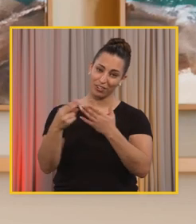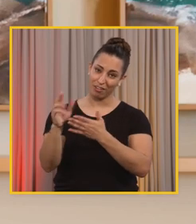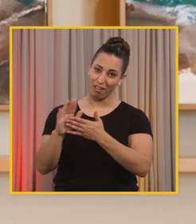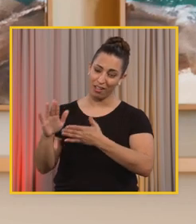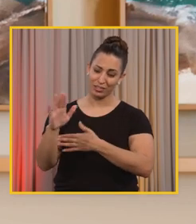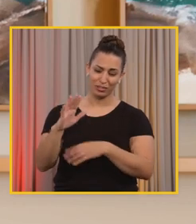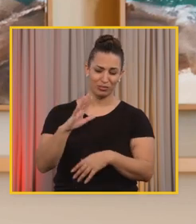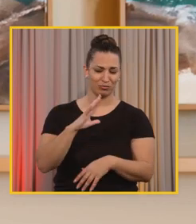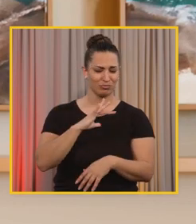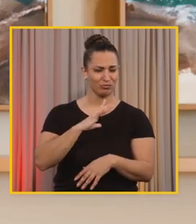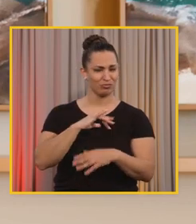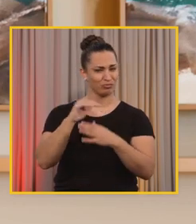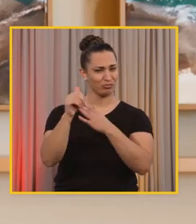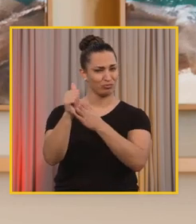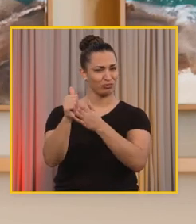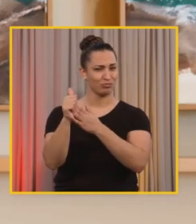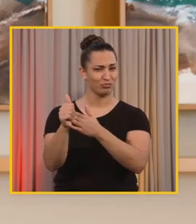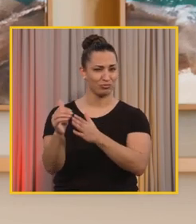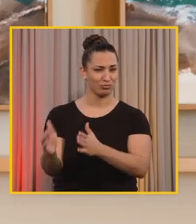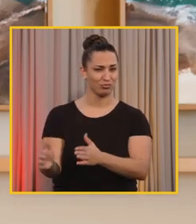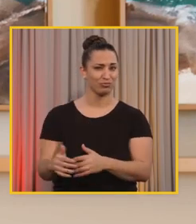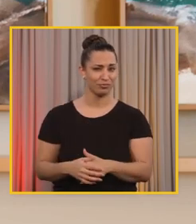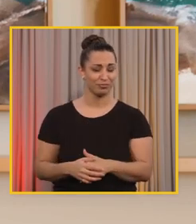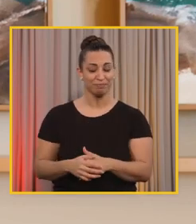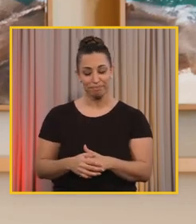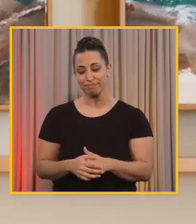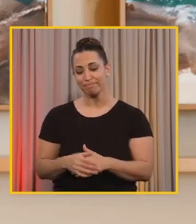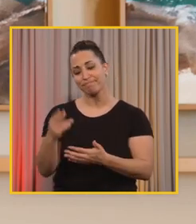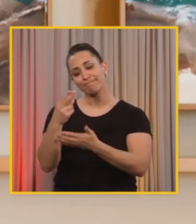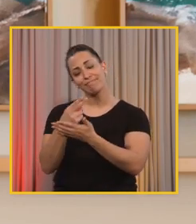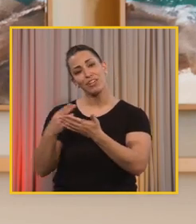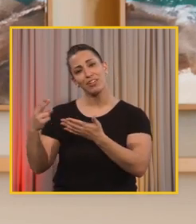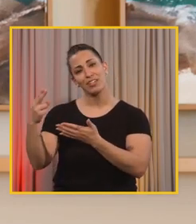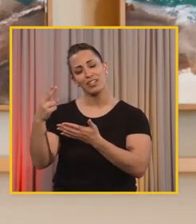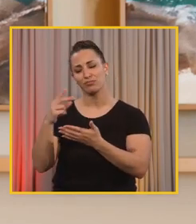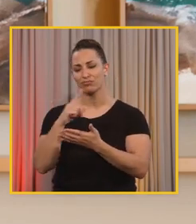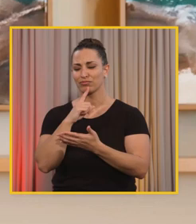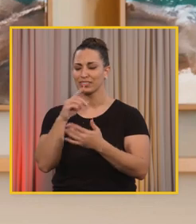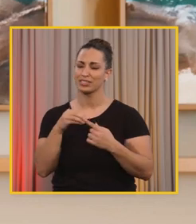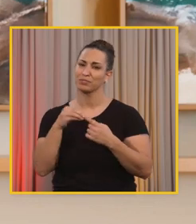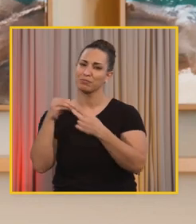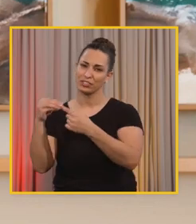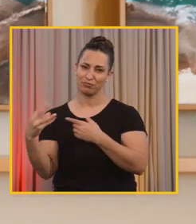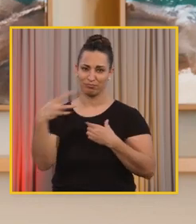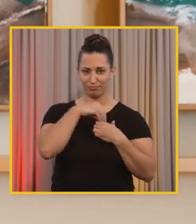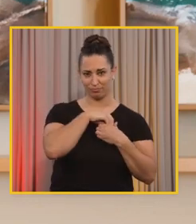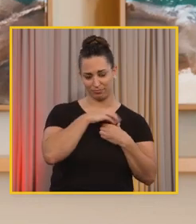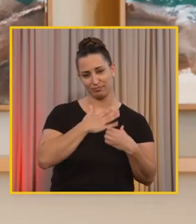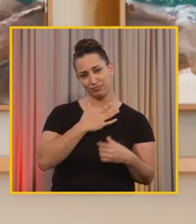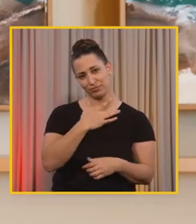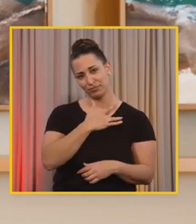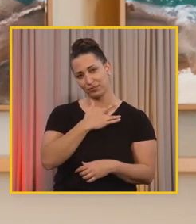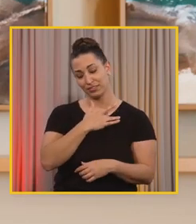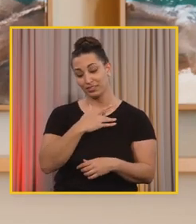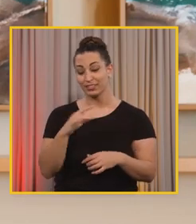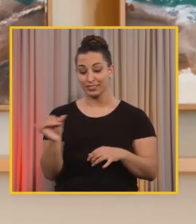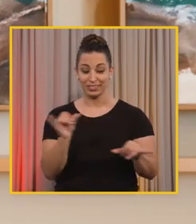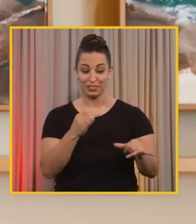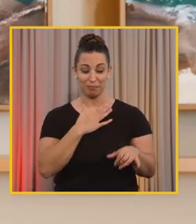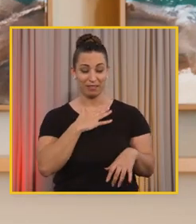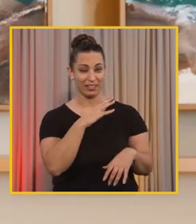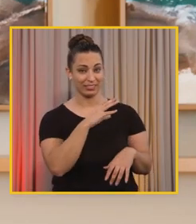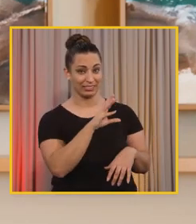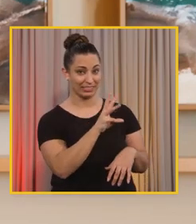Hartnell has a very special place in my heart, as well as my six